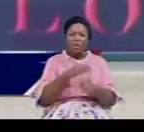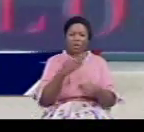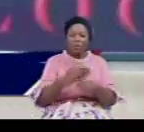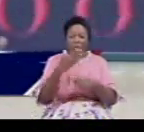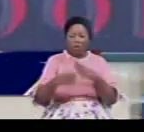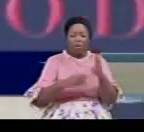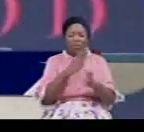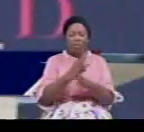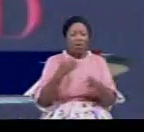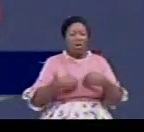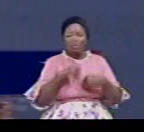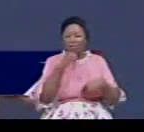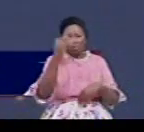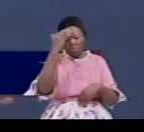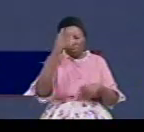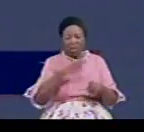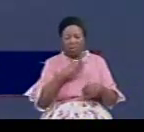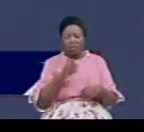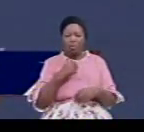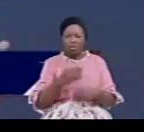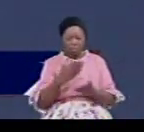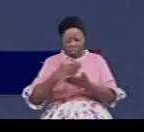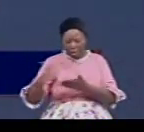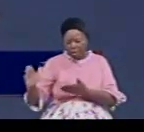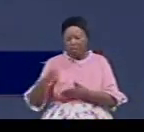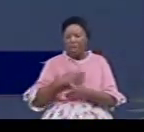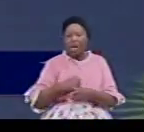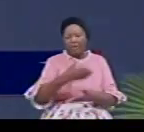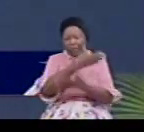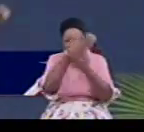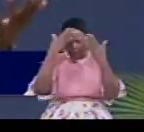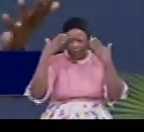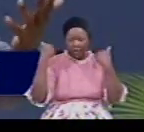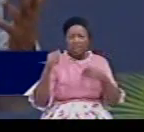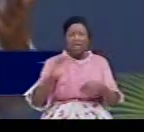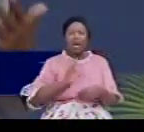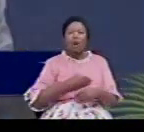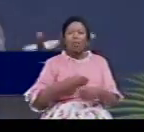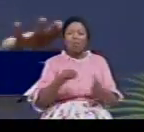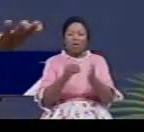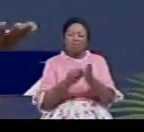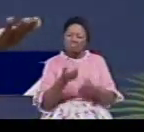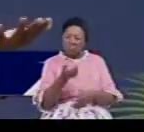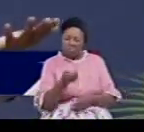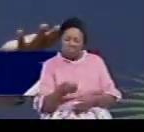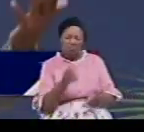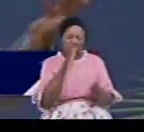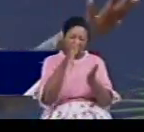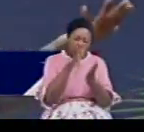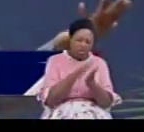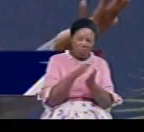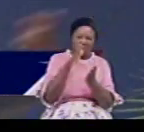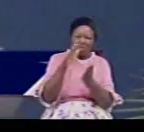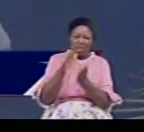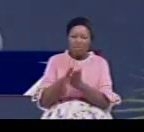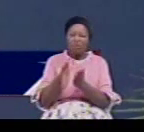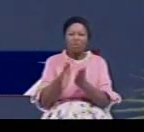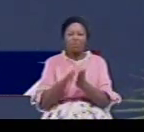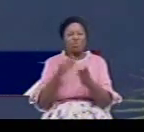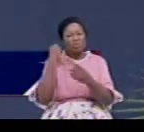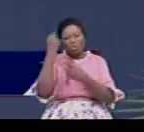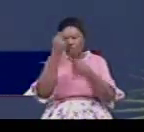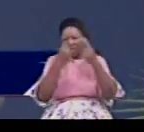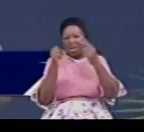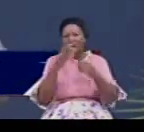want to abandon and forget our own petty small concerns, and